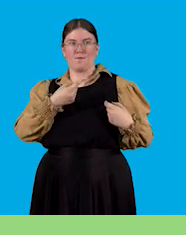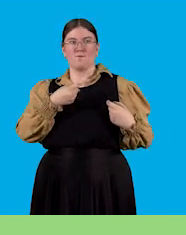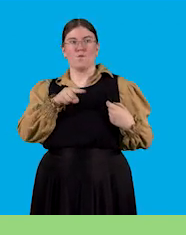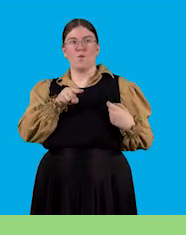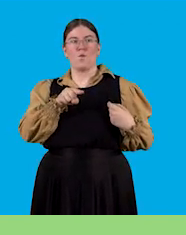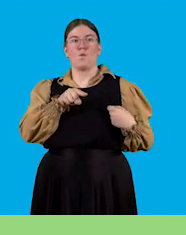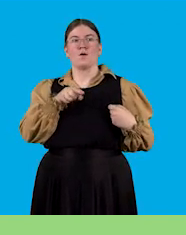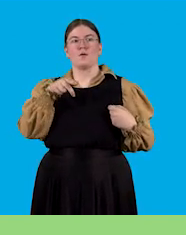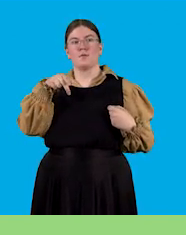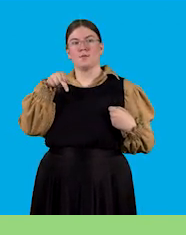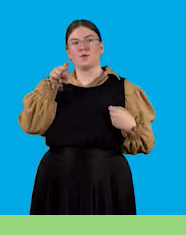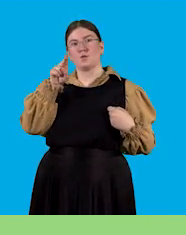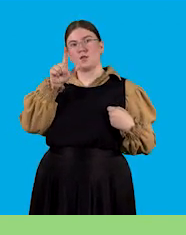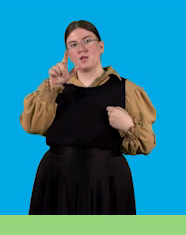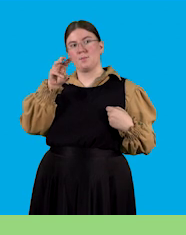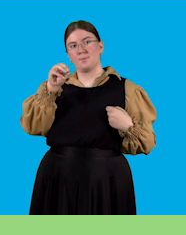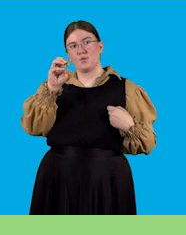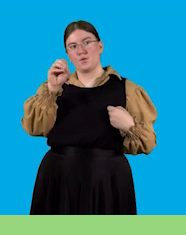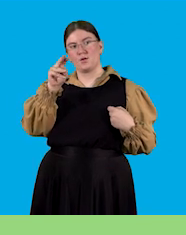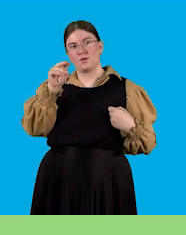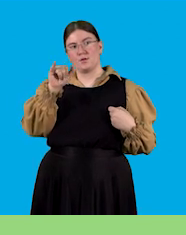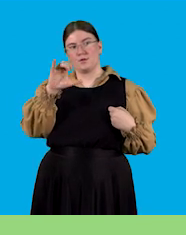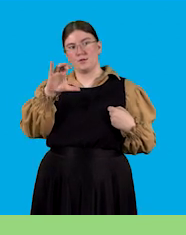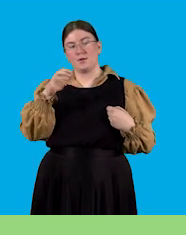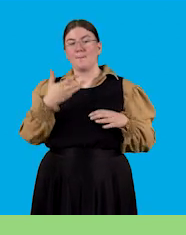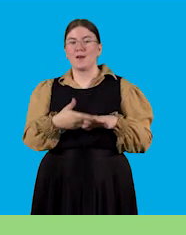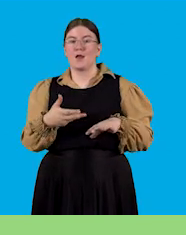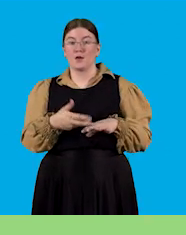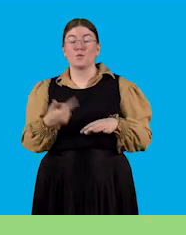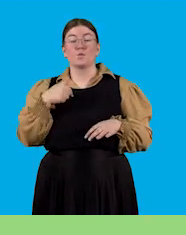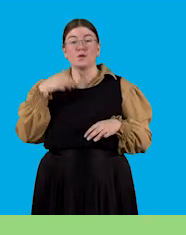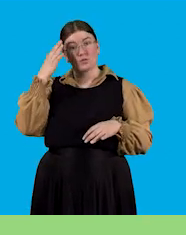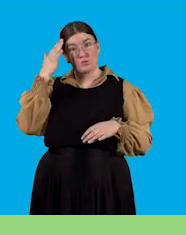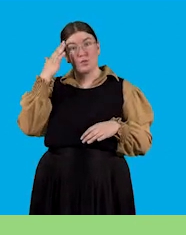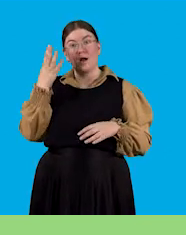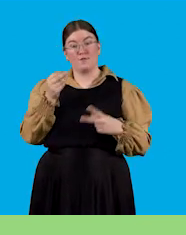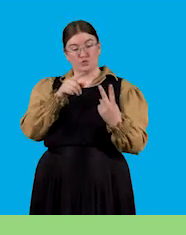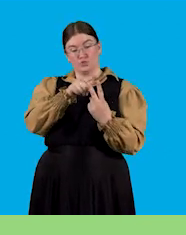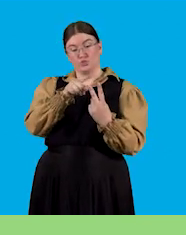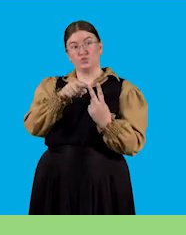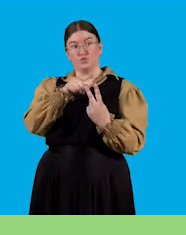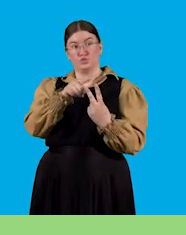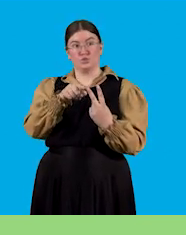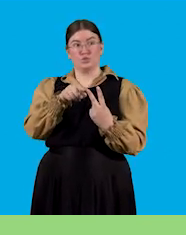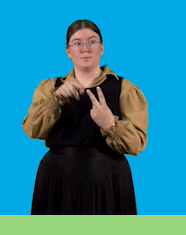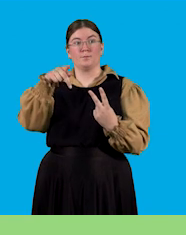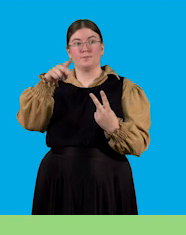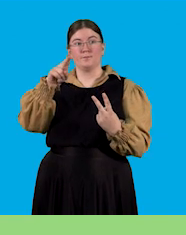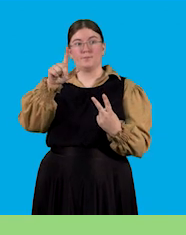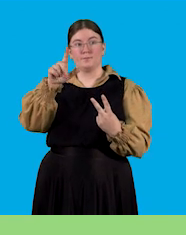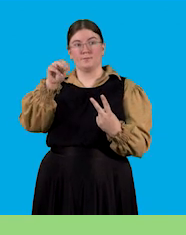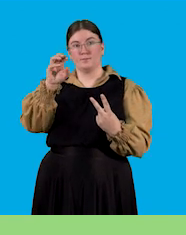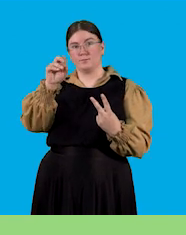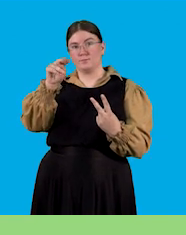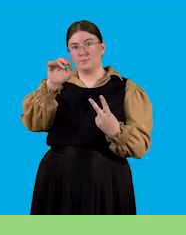Okay, we know about the 4 different kinds of chambers, the 2 atria and the 2 ventricles. And pulmonic, we also know that